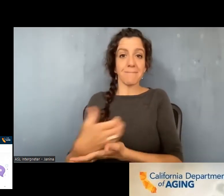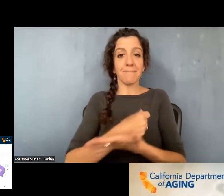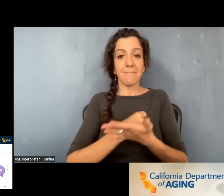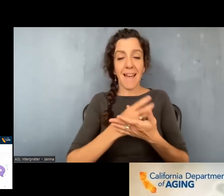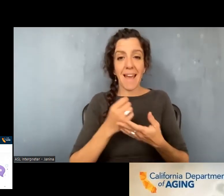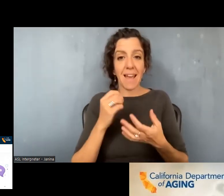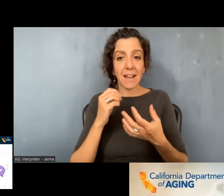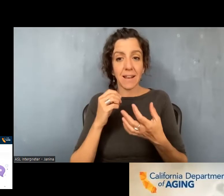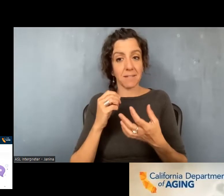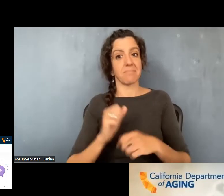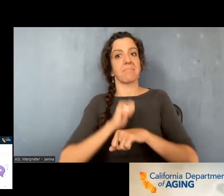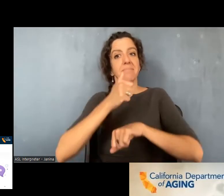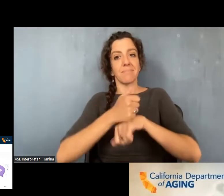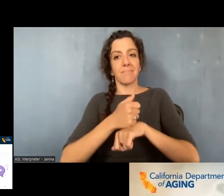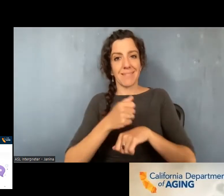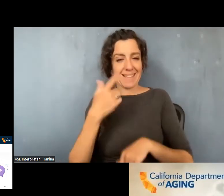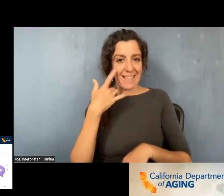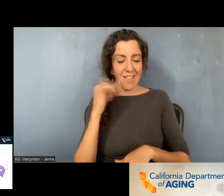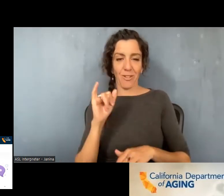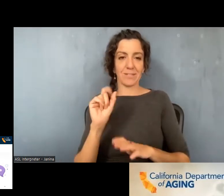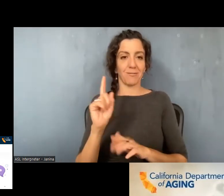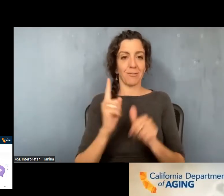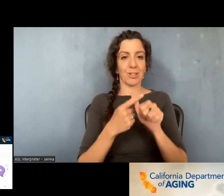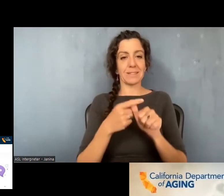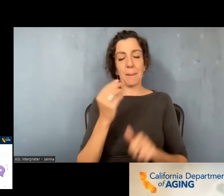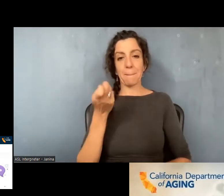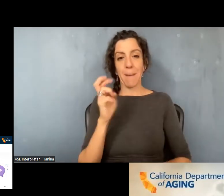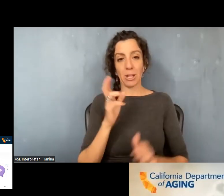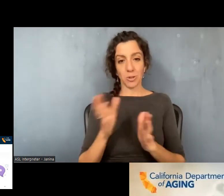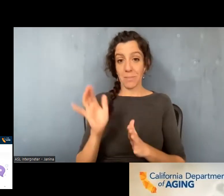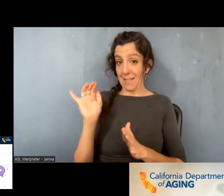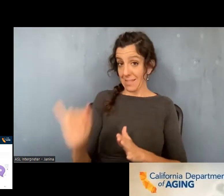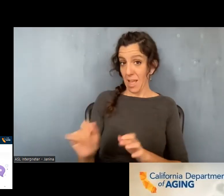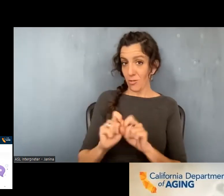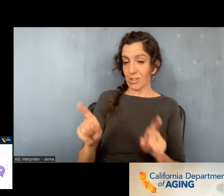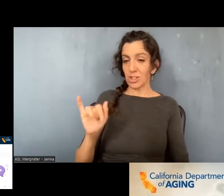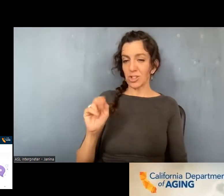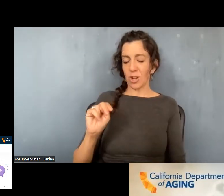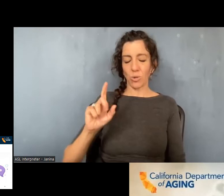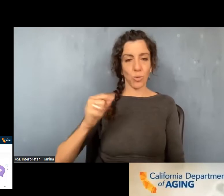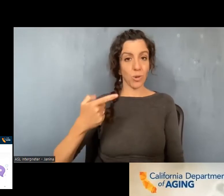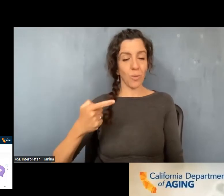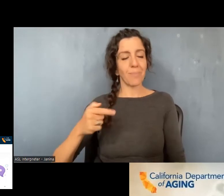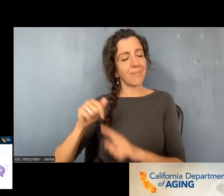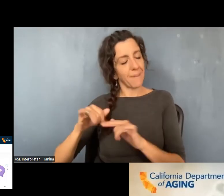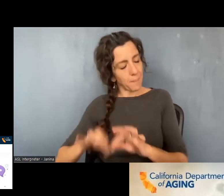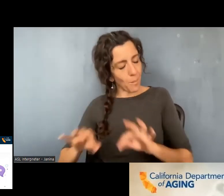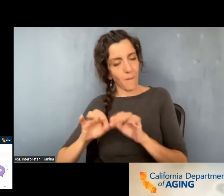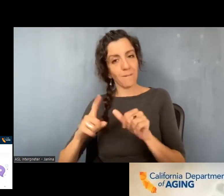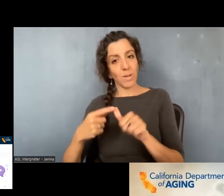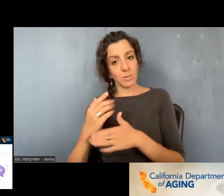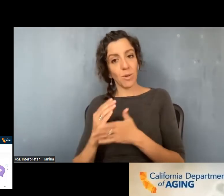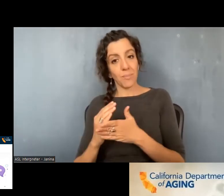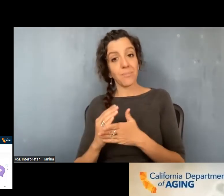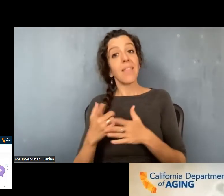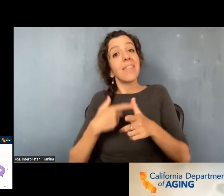for aging. That was released in January of 2021. So that was a critical first step. The conversations